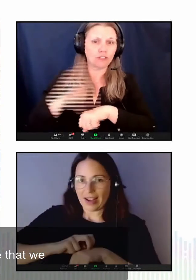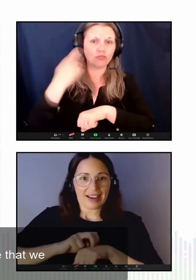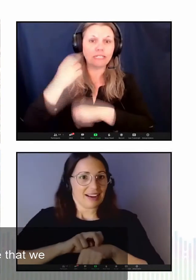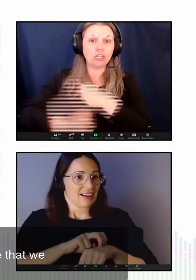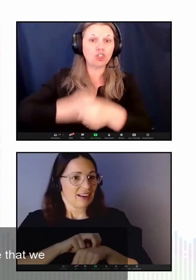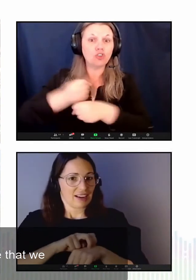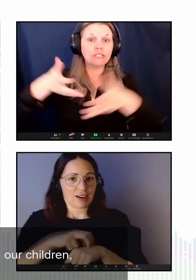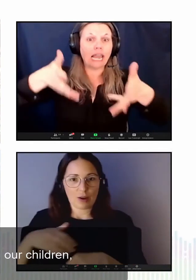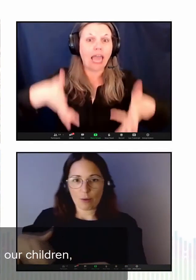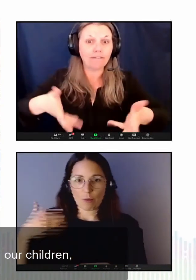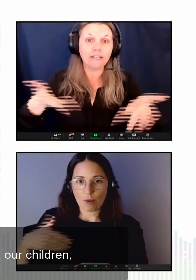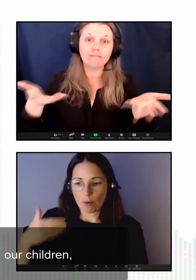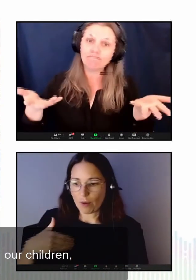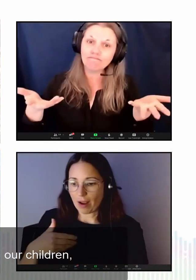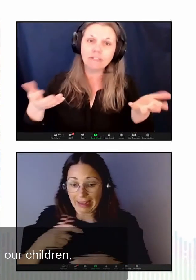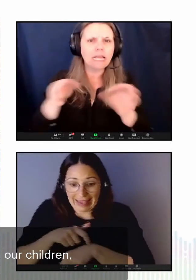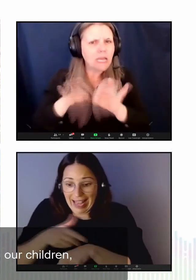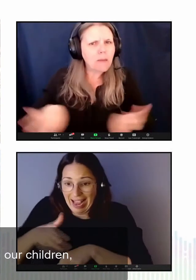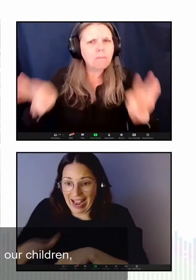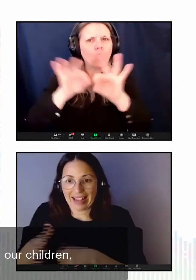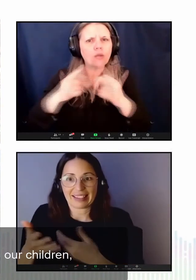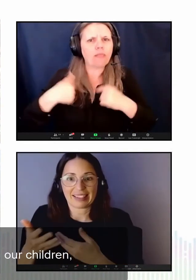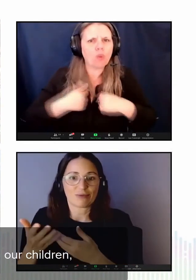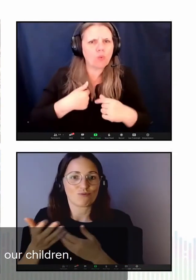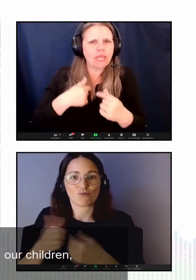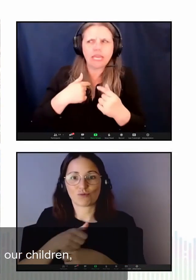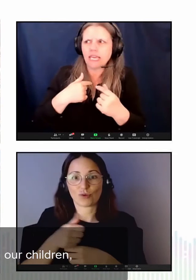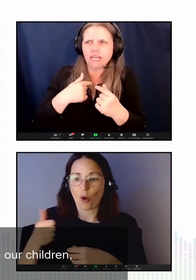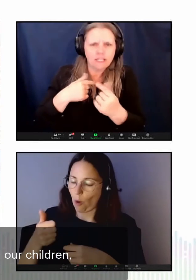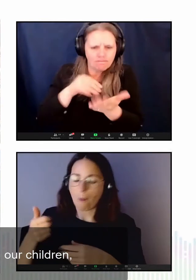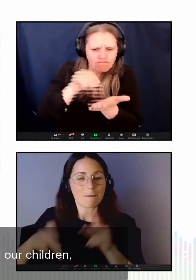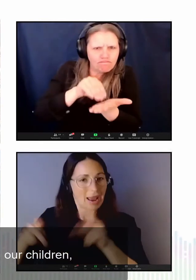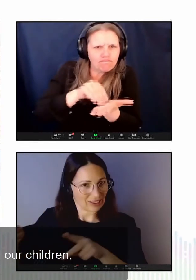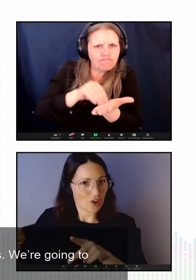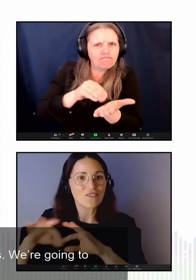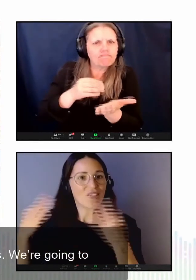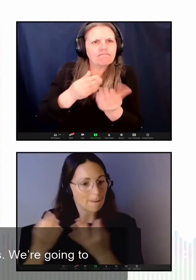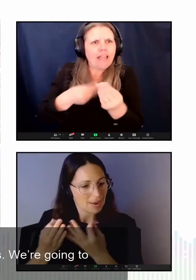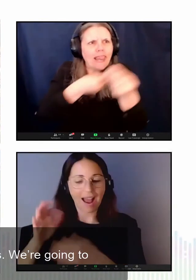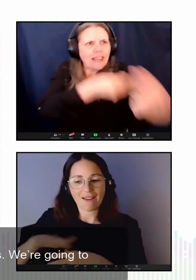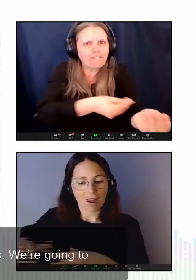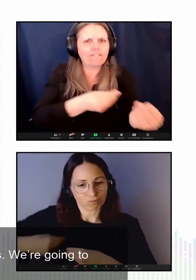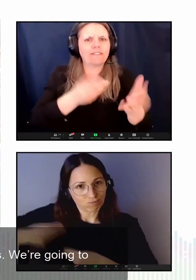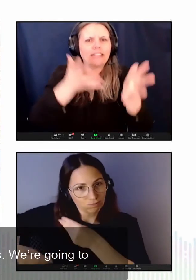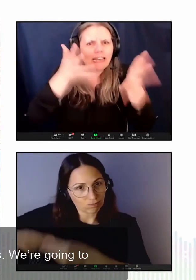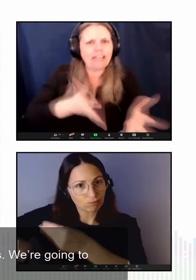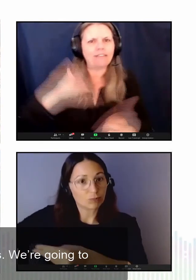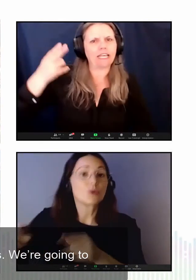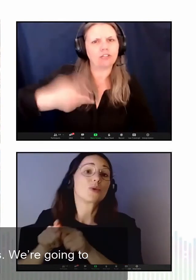make sure that we leave something for our people, our family, our children, and the young guardians